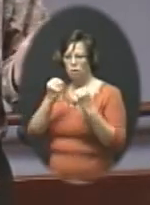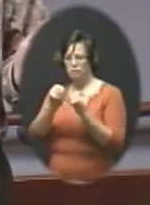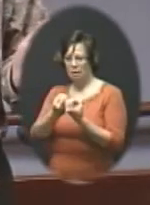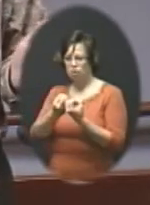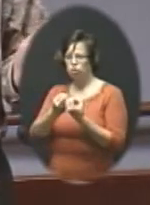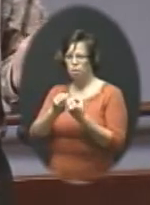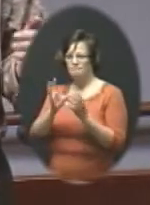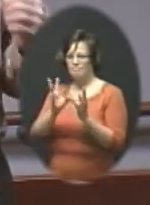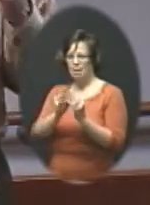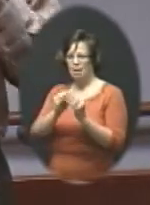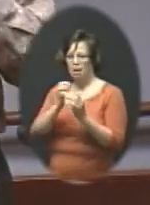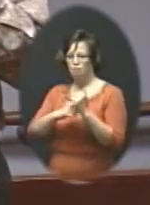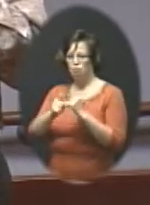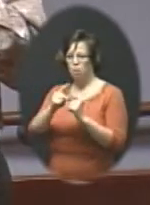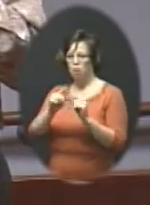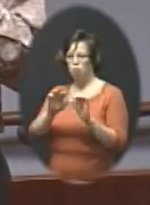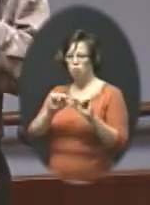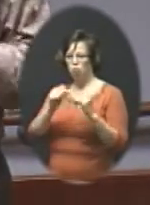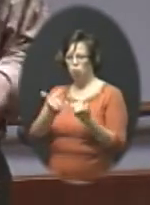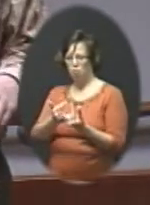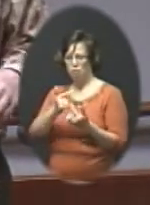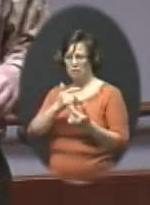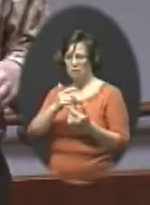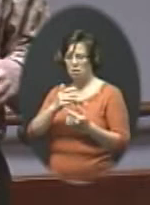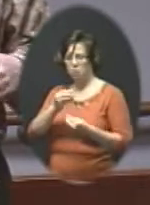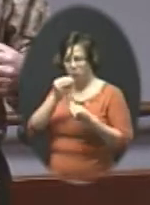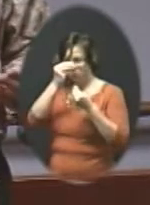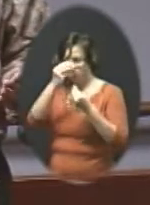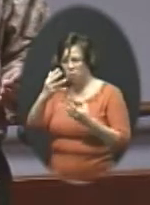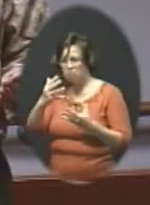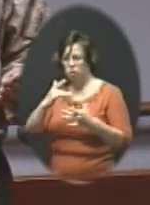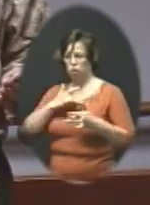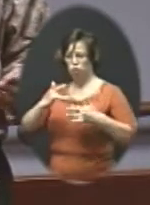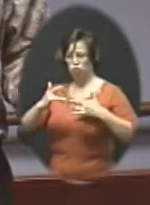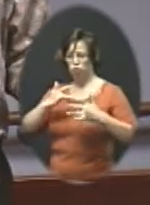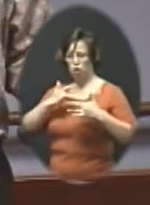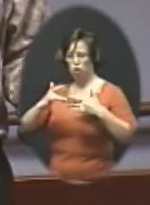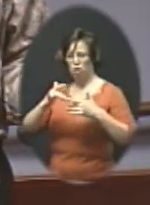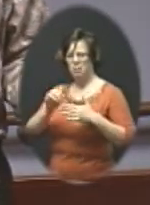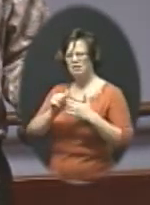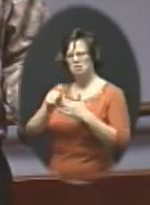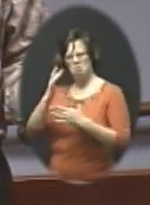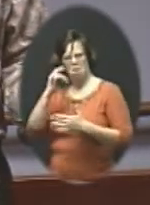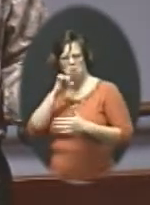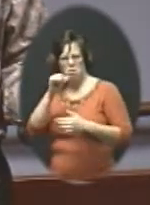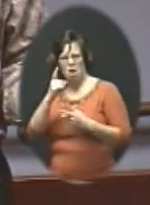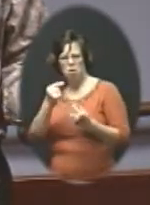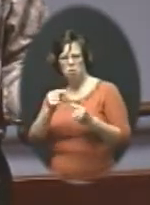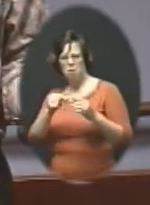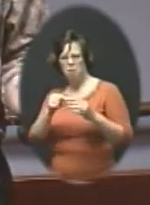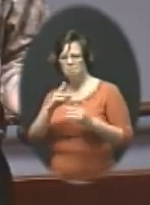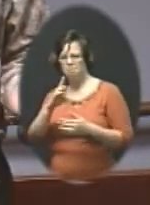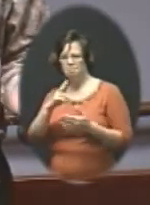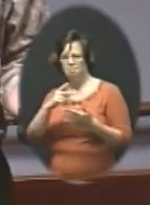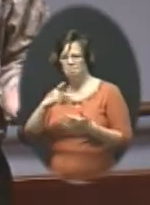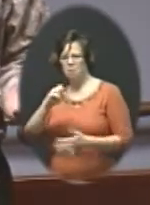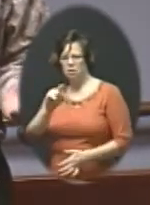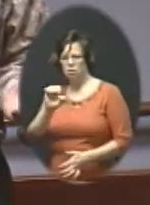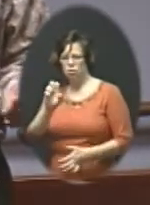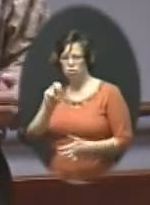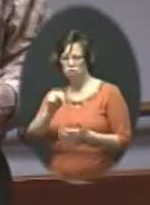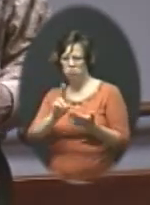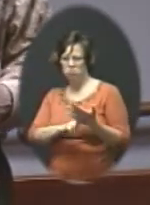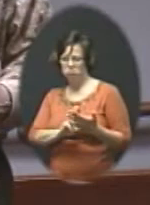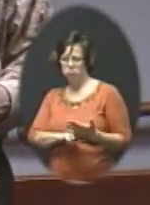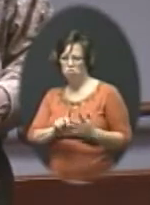Everybody on the organization was expressing their concern, and that led to, hey, why don't we do a petition? So we started a